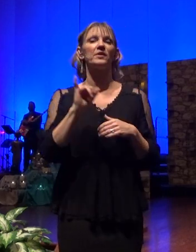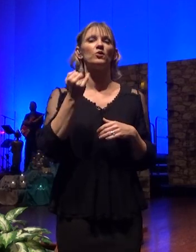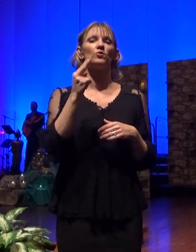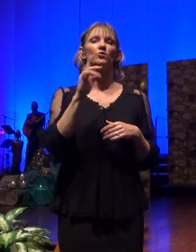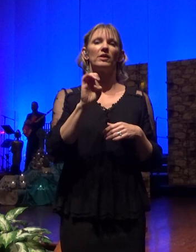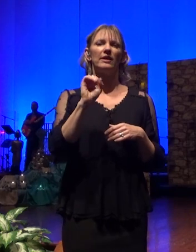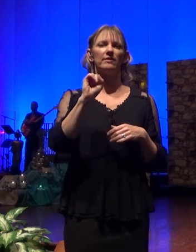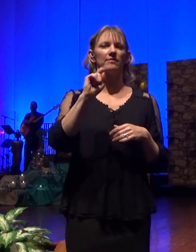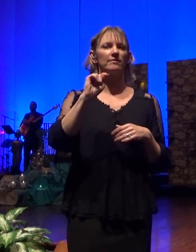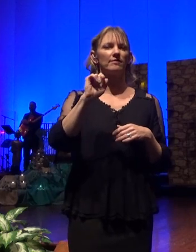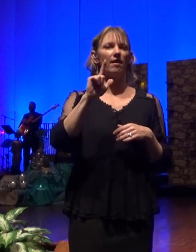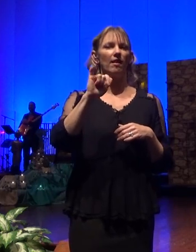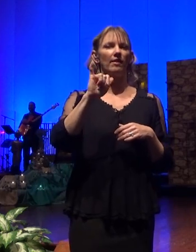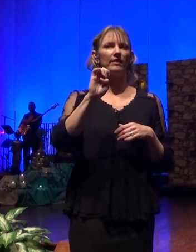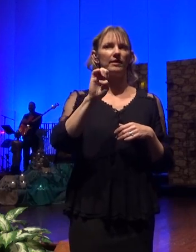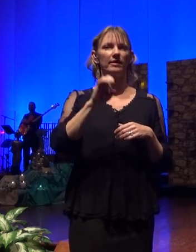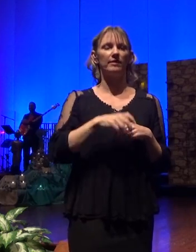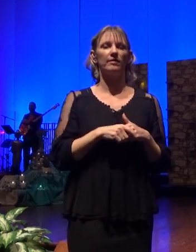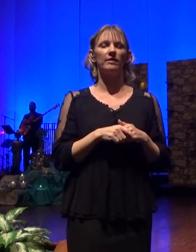Stolley.